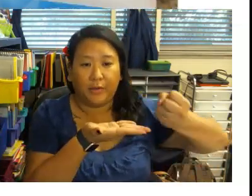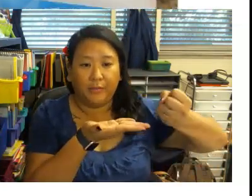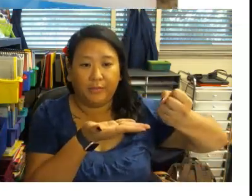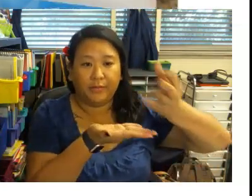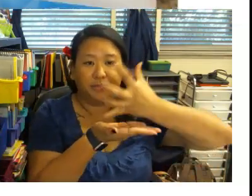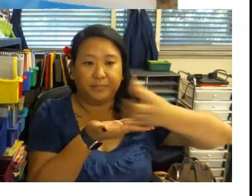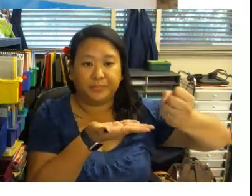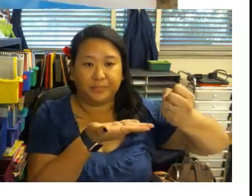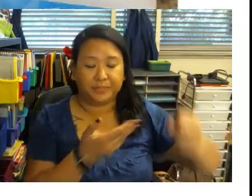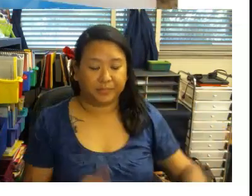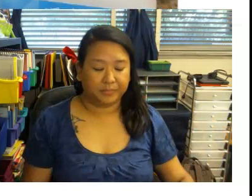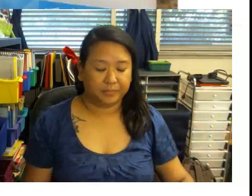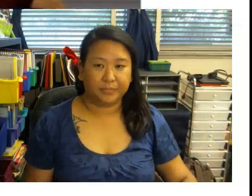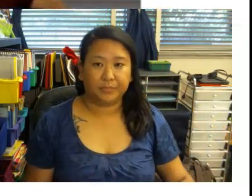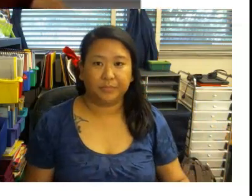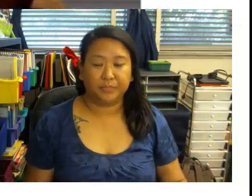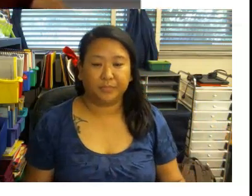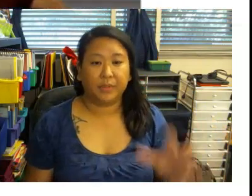Run out of.